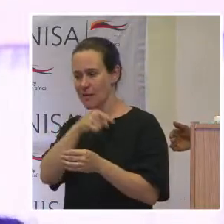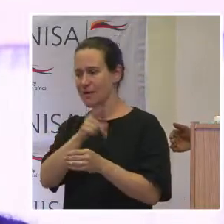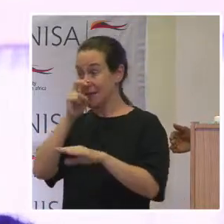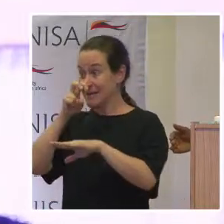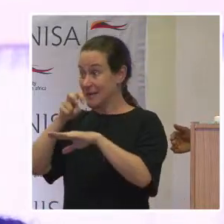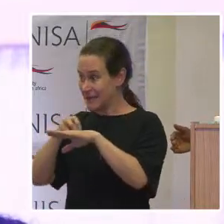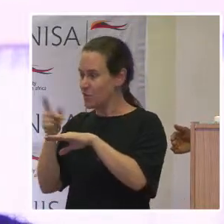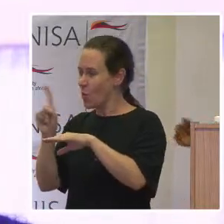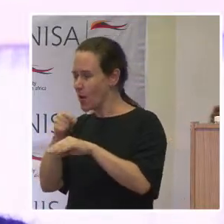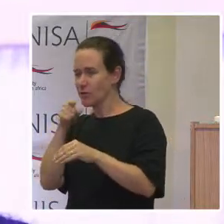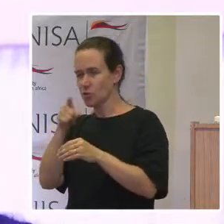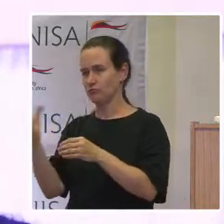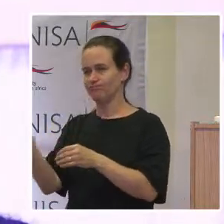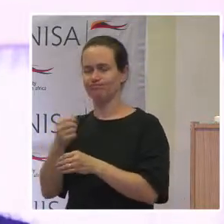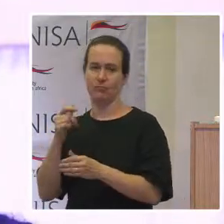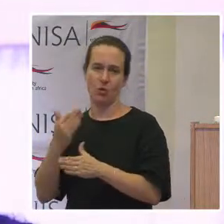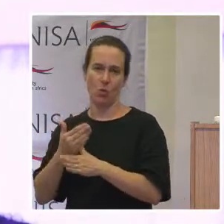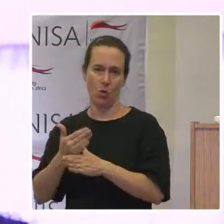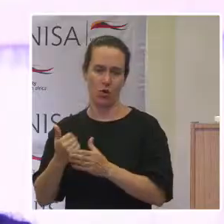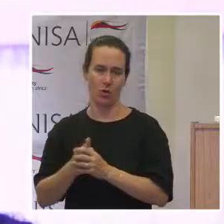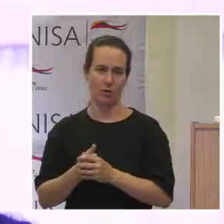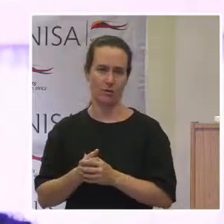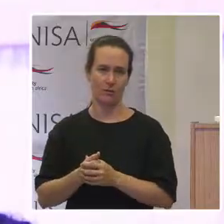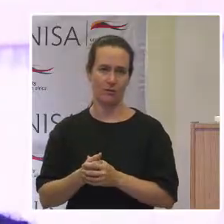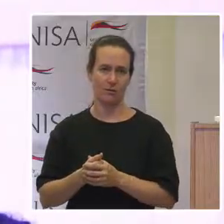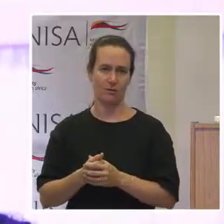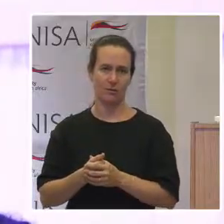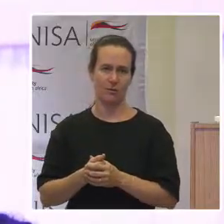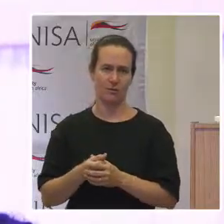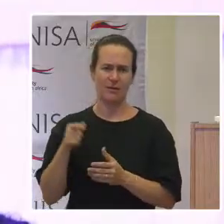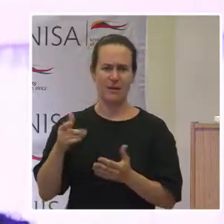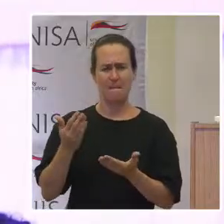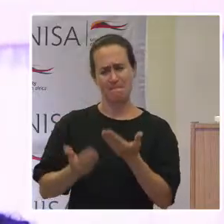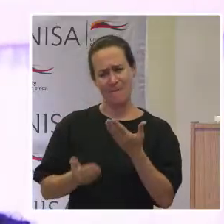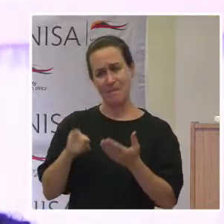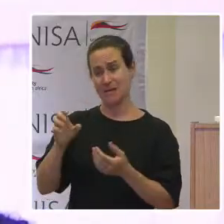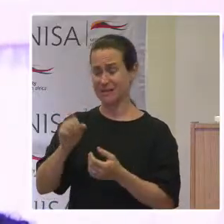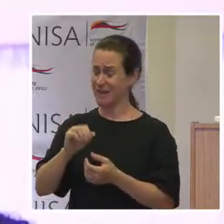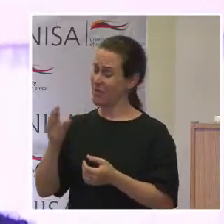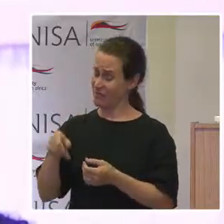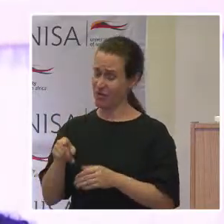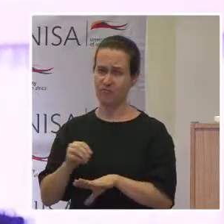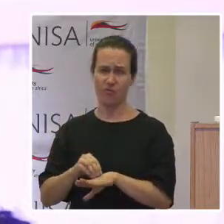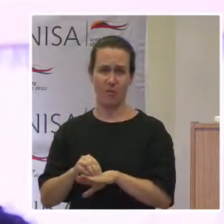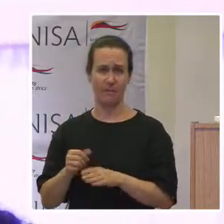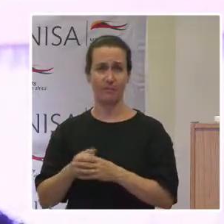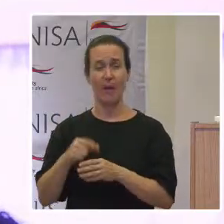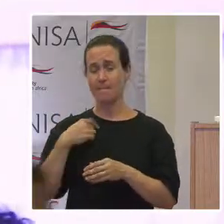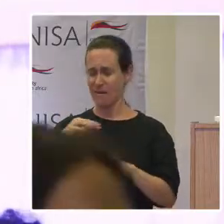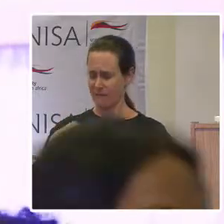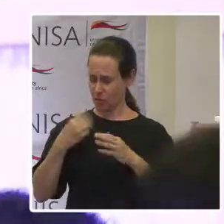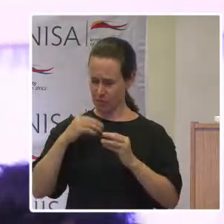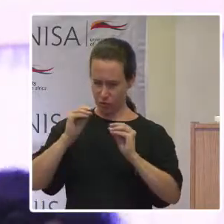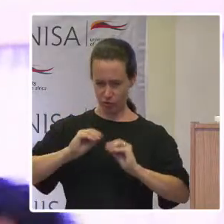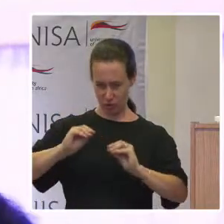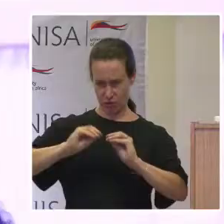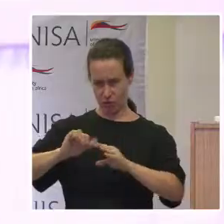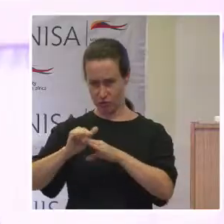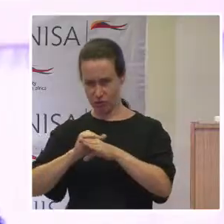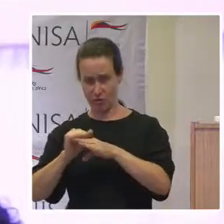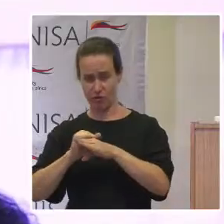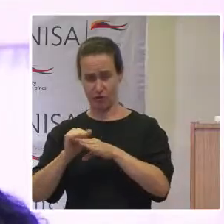for the airline. And this is existing mainly in South Africa. I've trained students